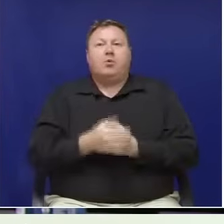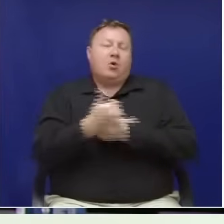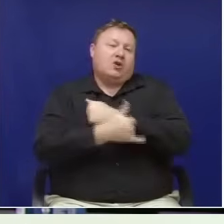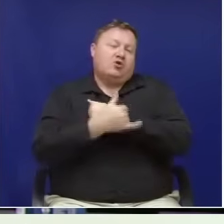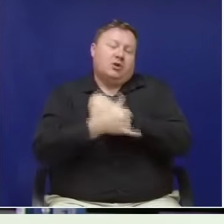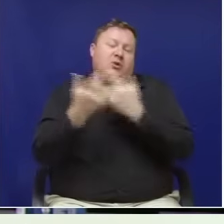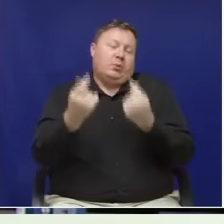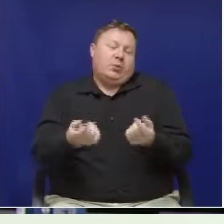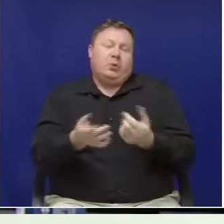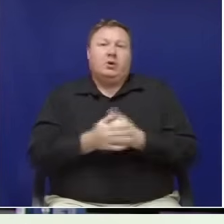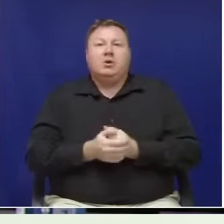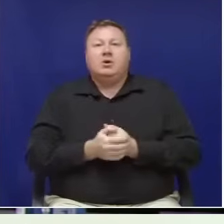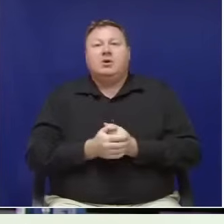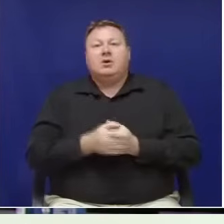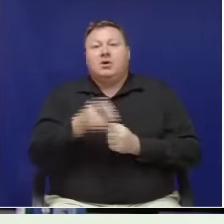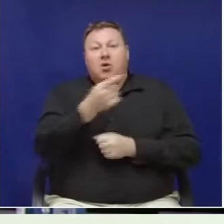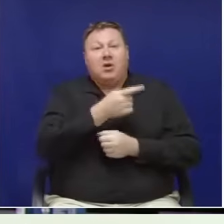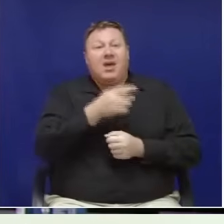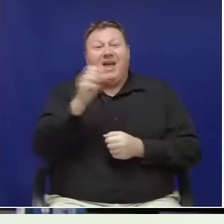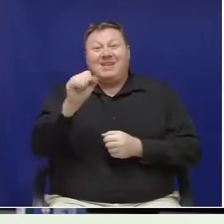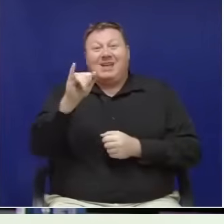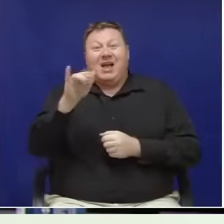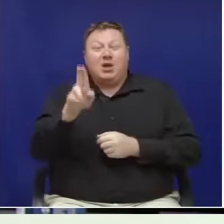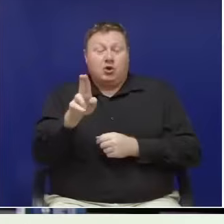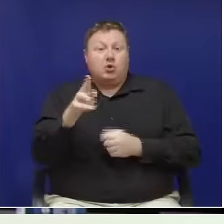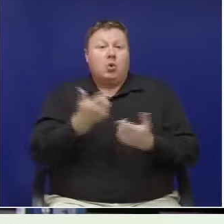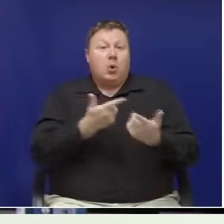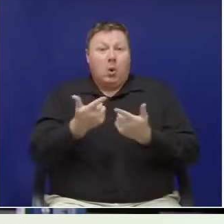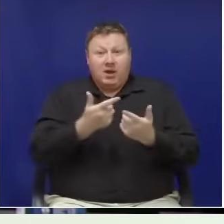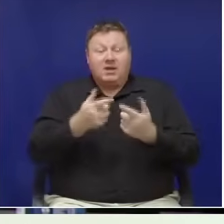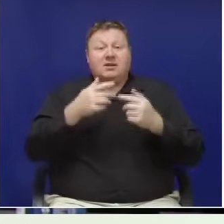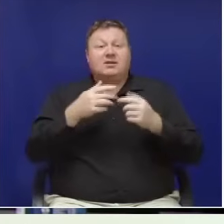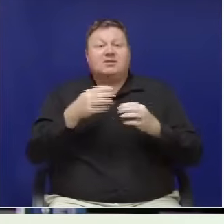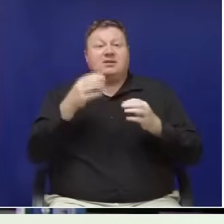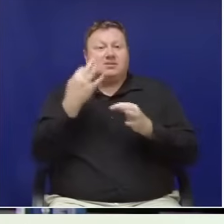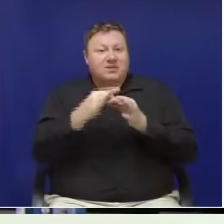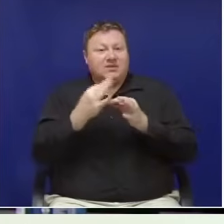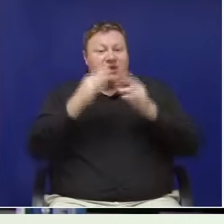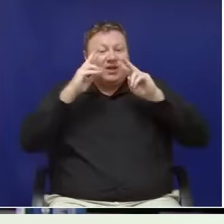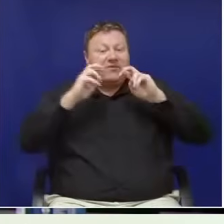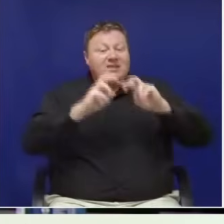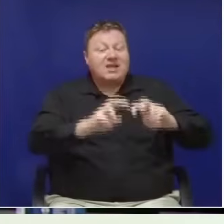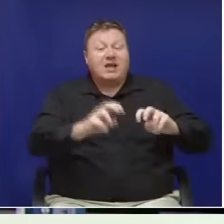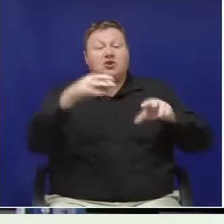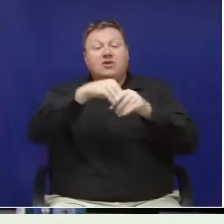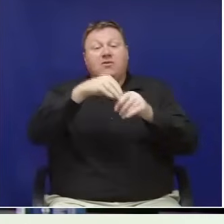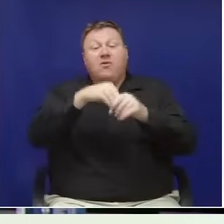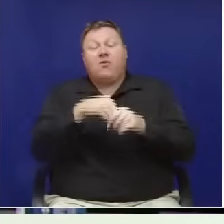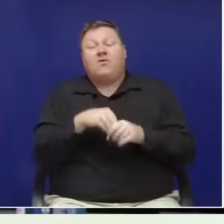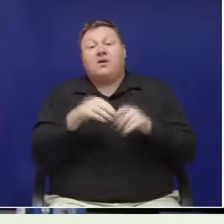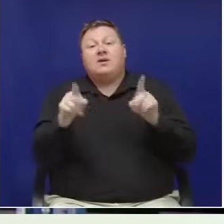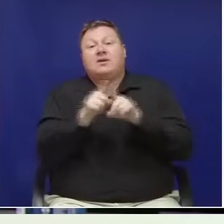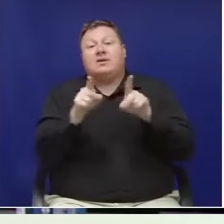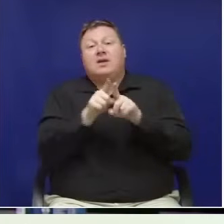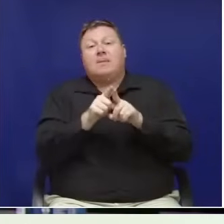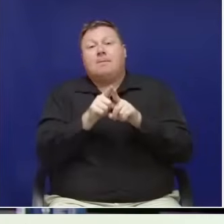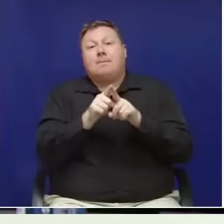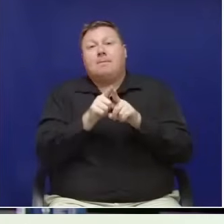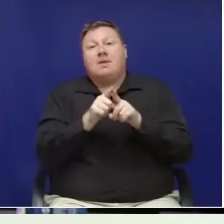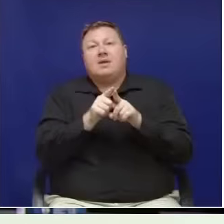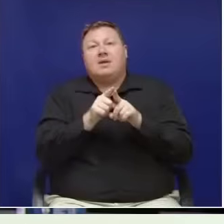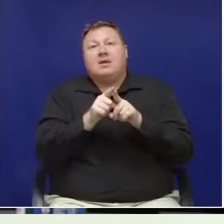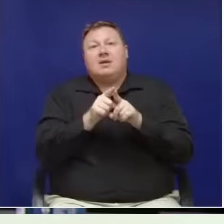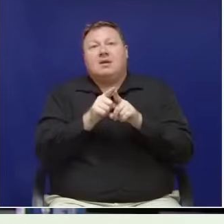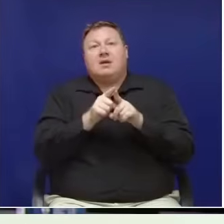trained specifically into investigators and be able to assist in terms of the work that is needed